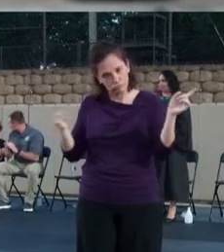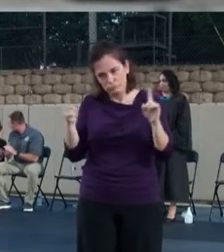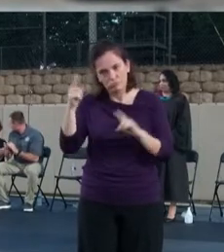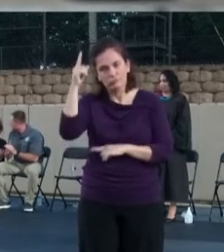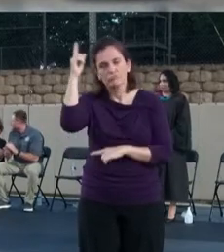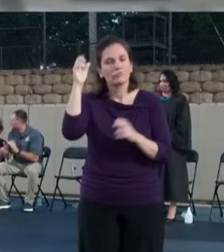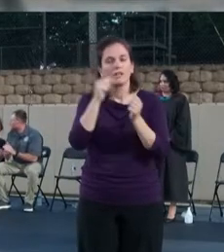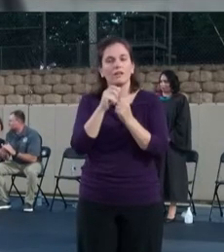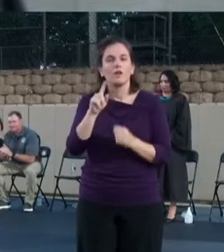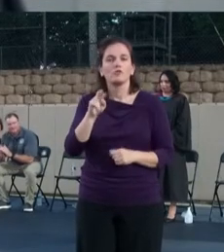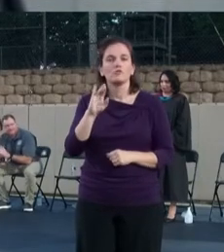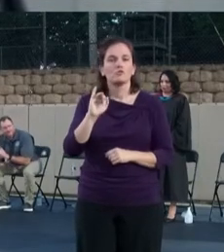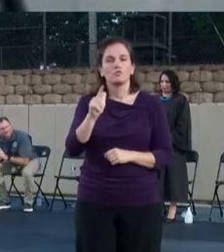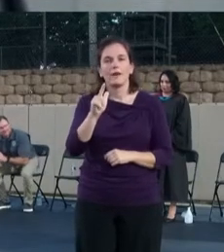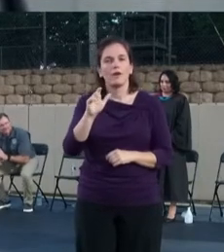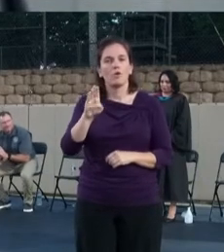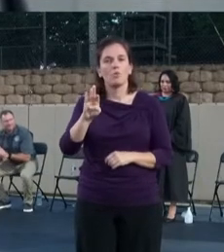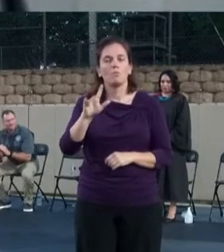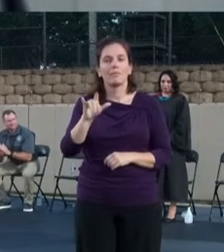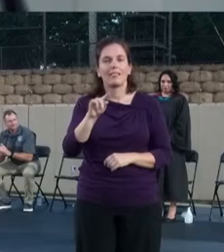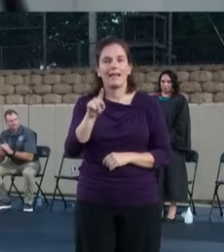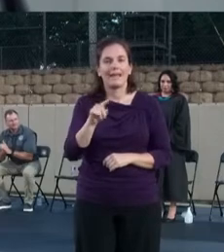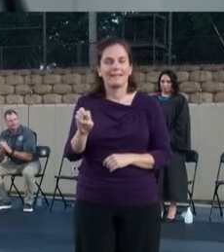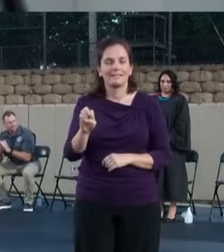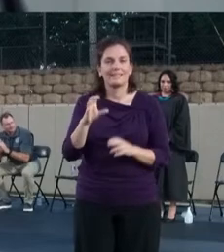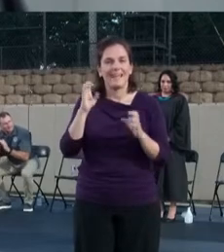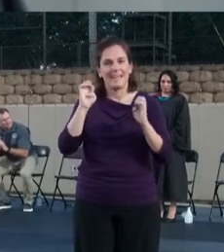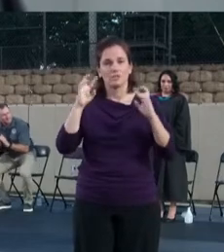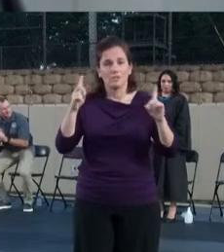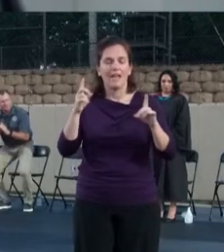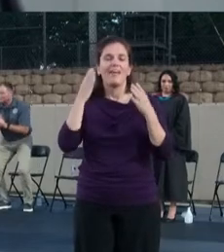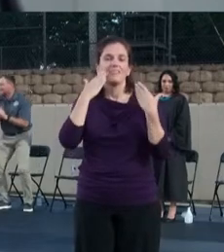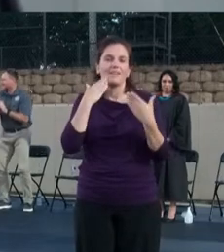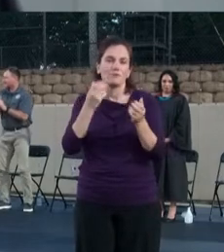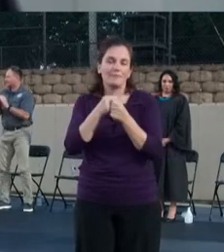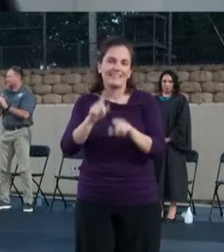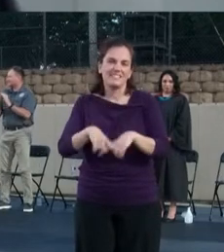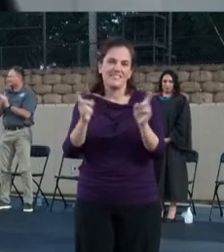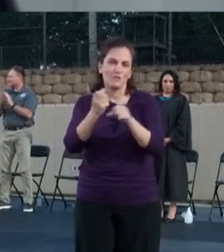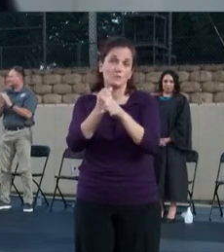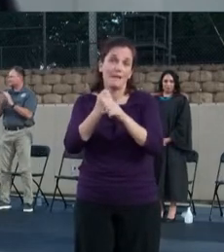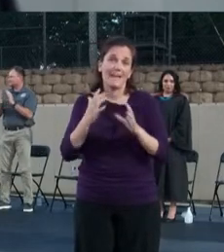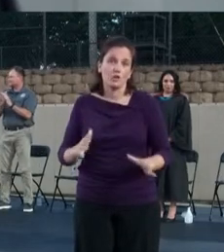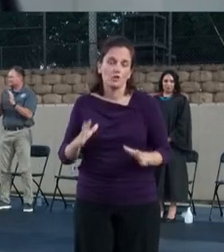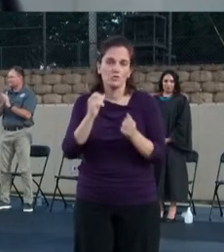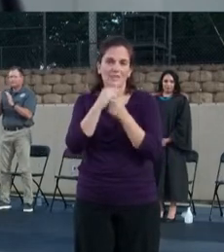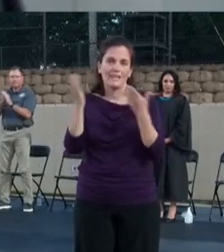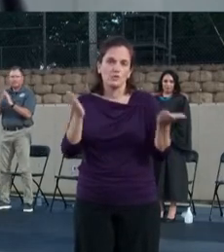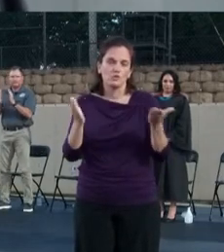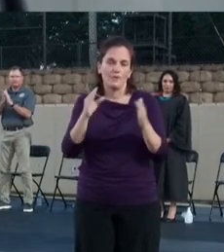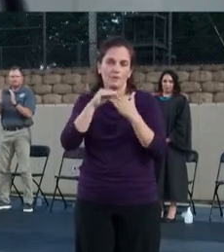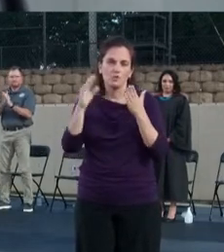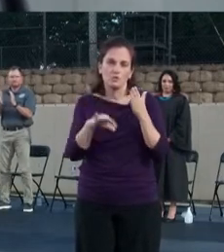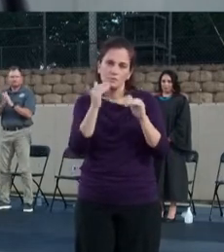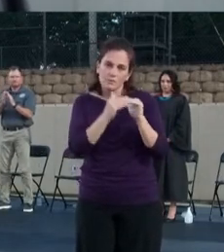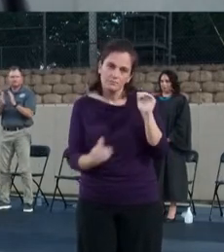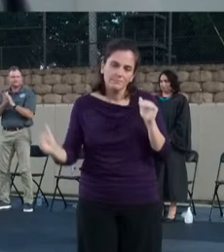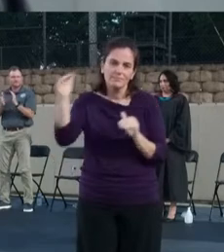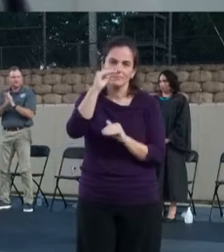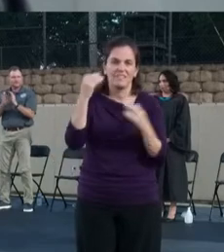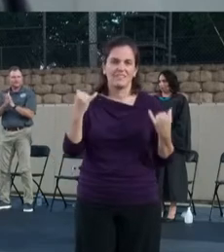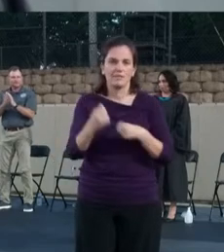present and future graduates. Thank you for being difference makers and for going above and beyond to serve our students.